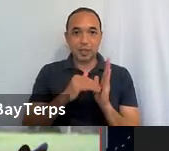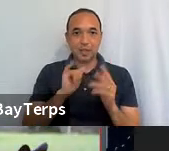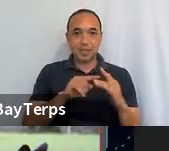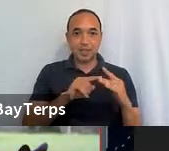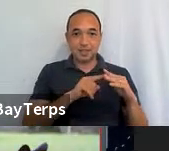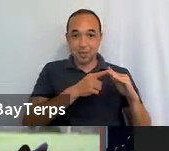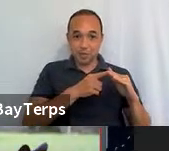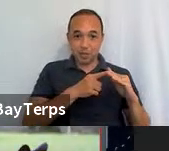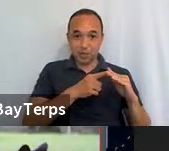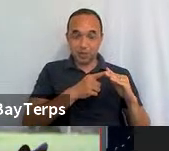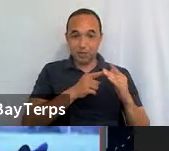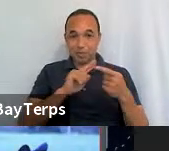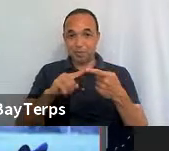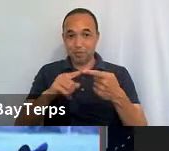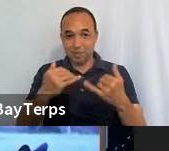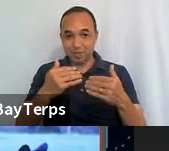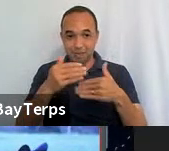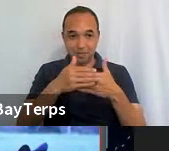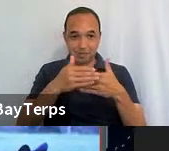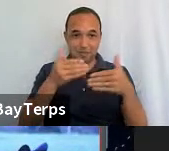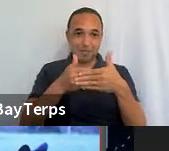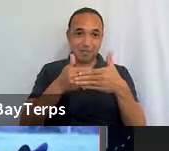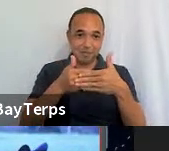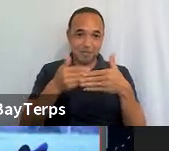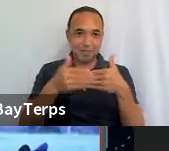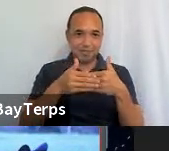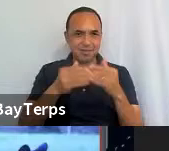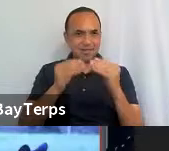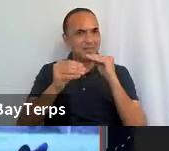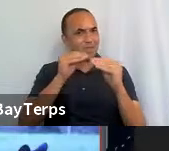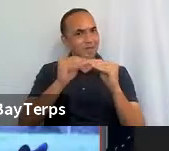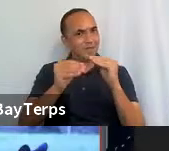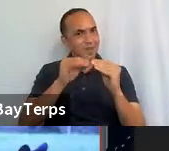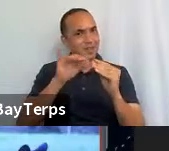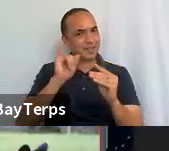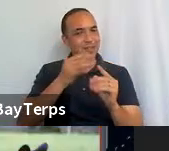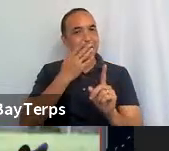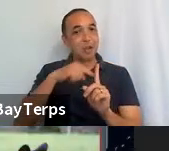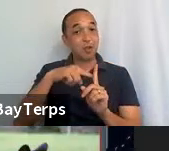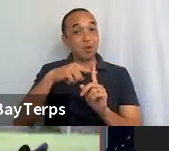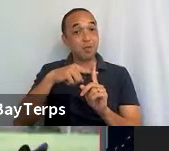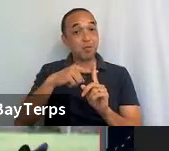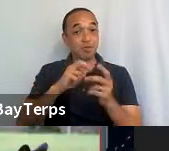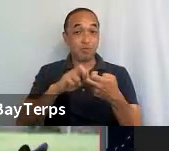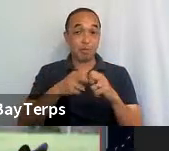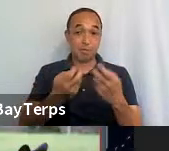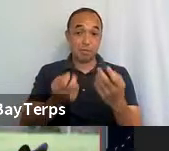that has really done a lot to help fix that color temperature issue.